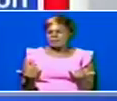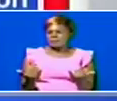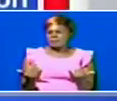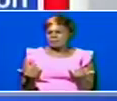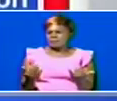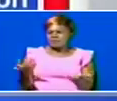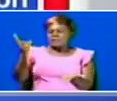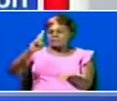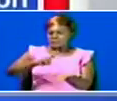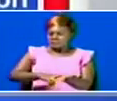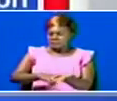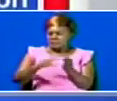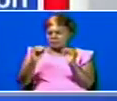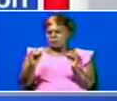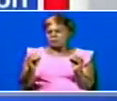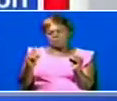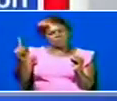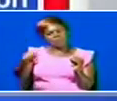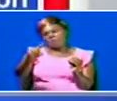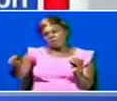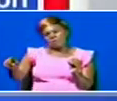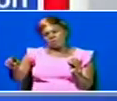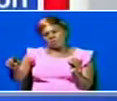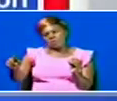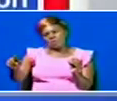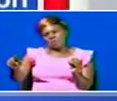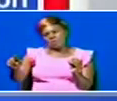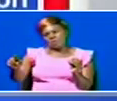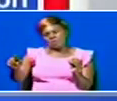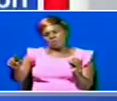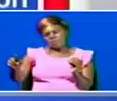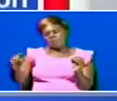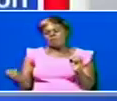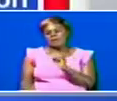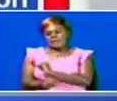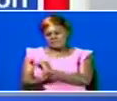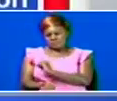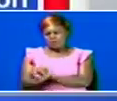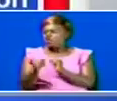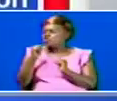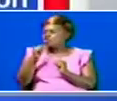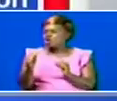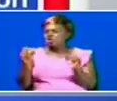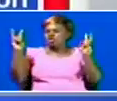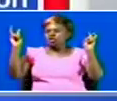not register them for the tournament is a wrong perception. So let's get that clarified. That is not an issue of